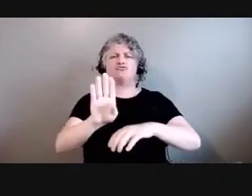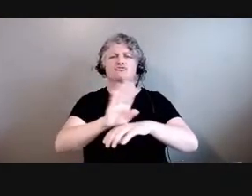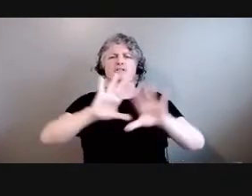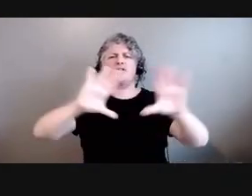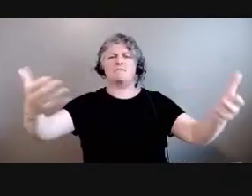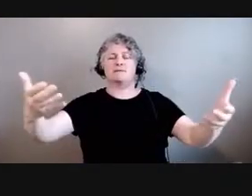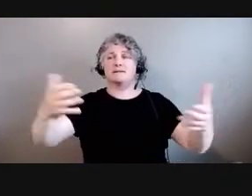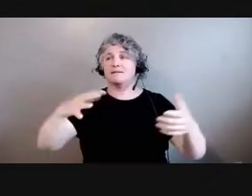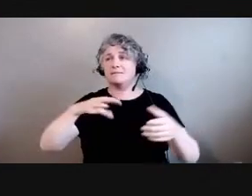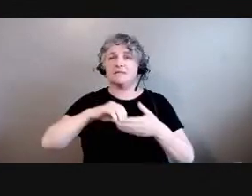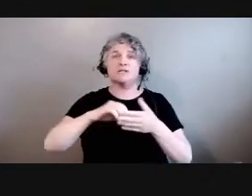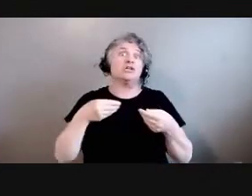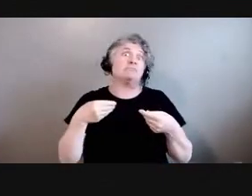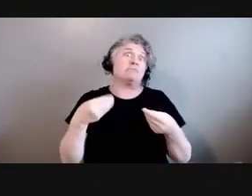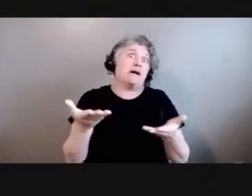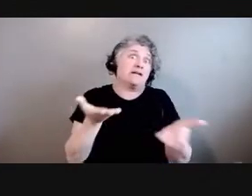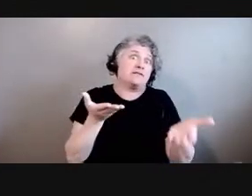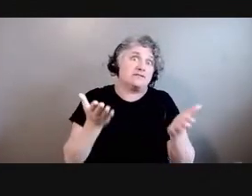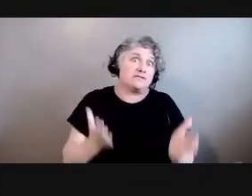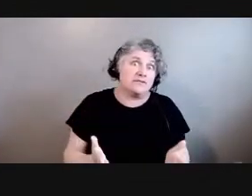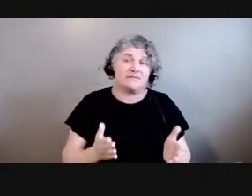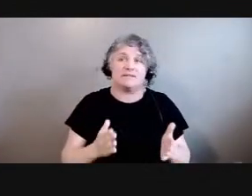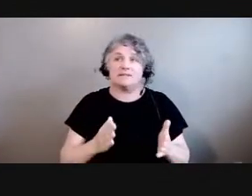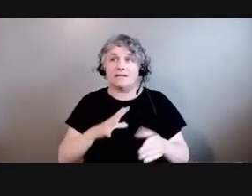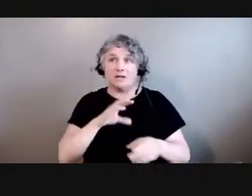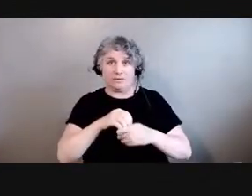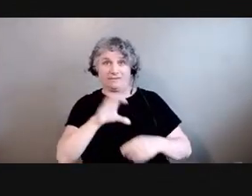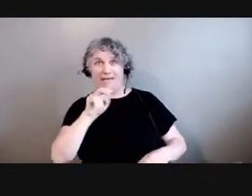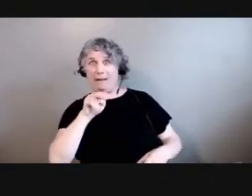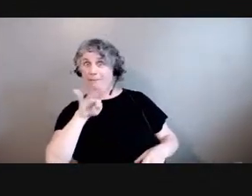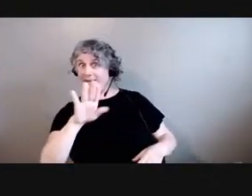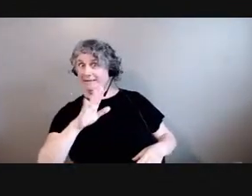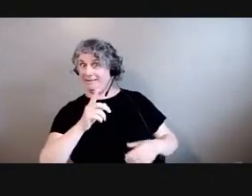include, frankly, all the service providers, including the one I work for.